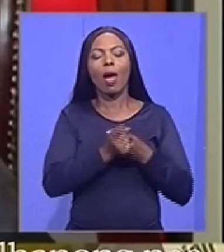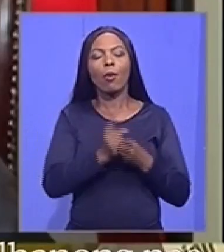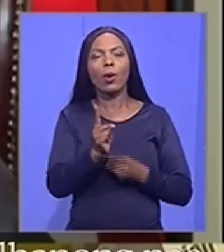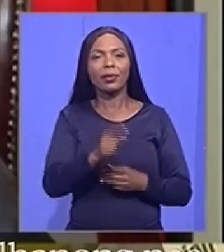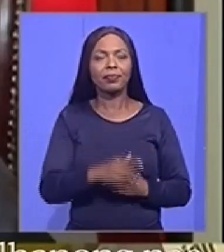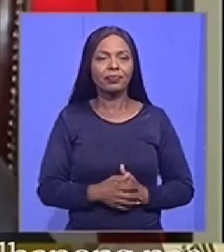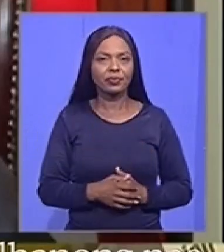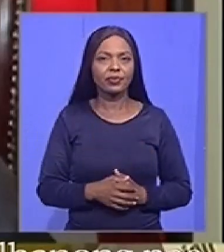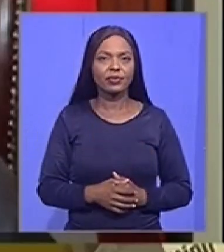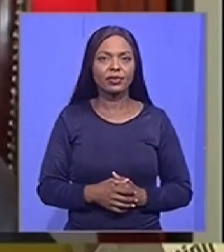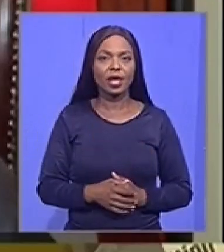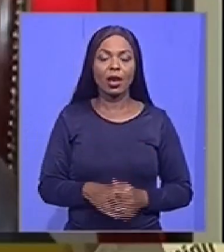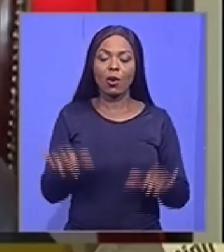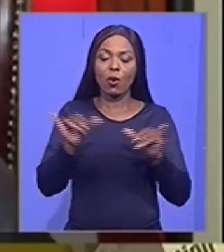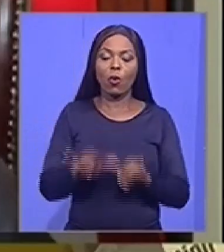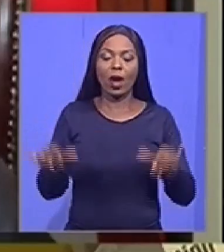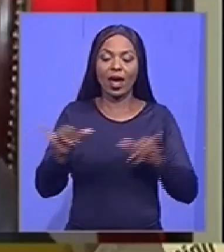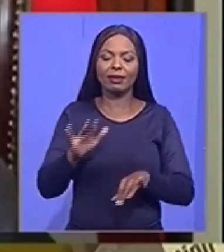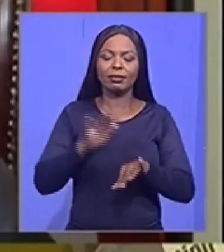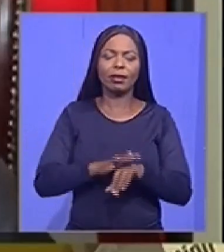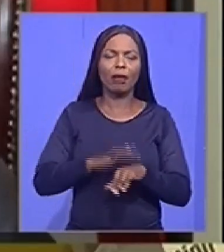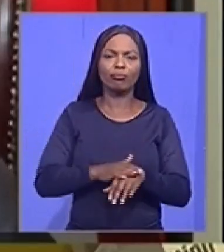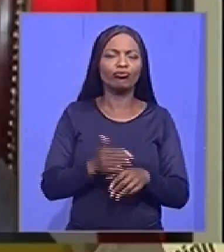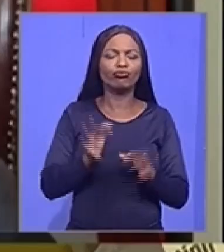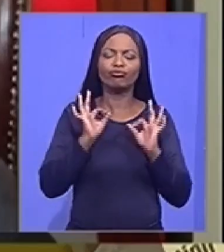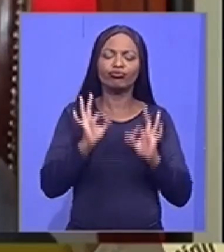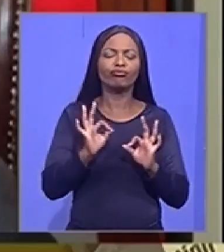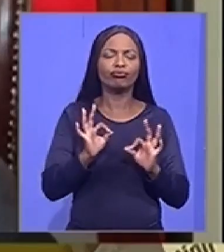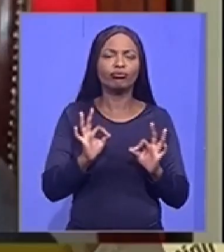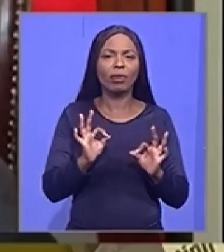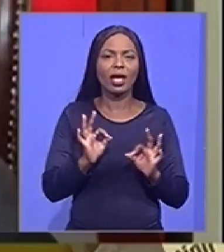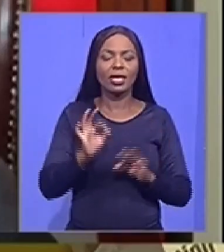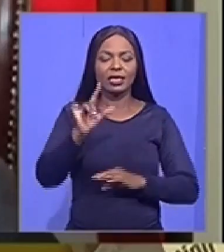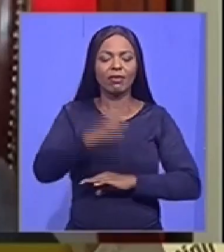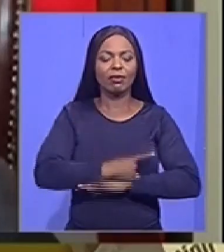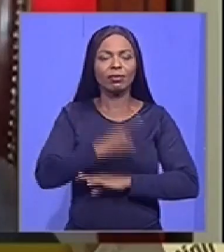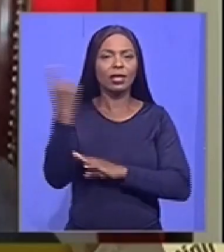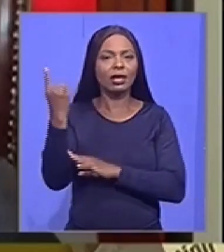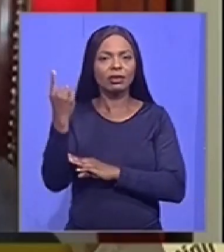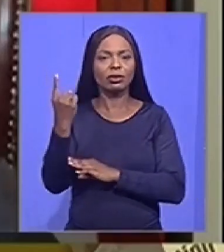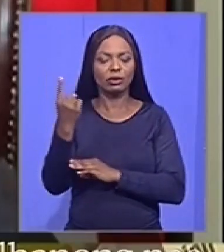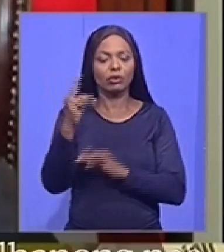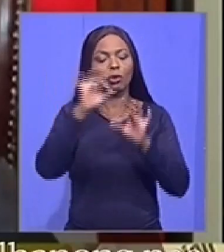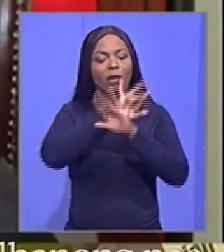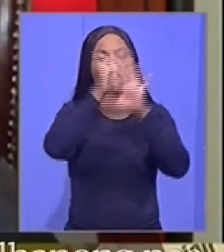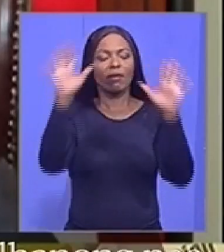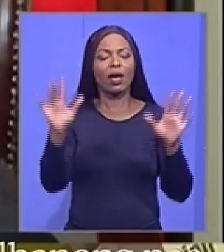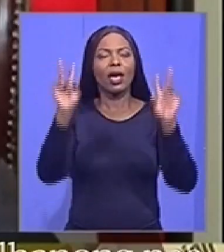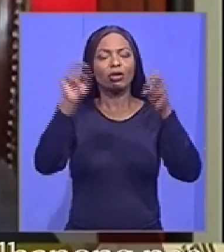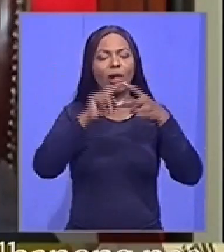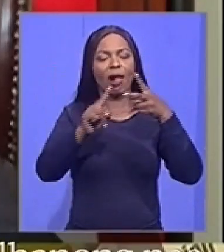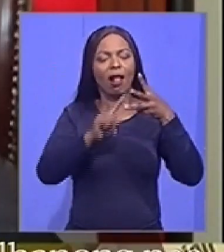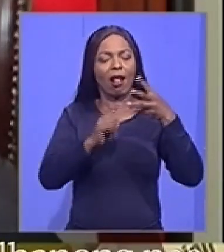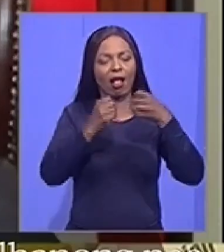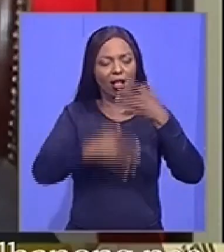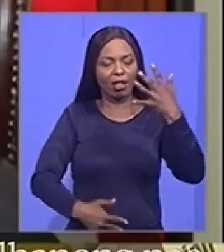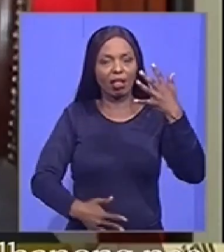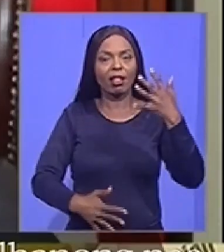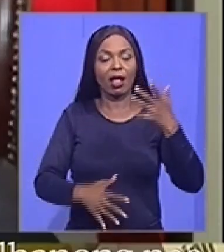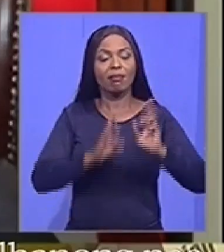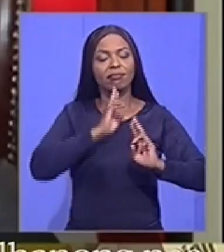can wait for that moment. They've given me 7 days to clarify those issues. So those